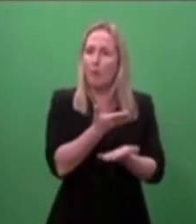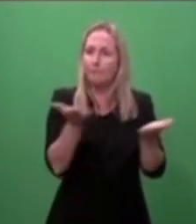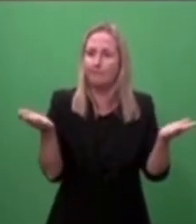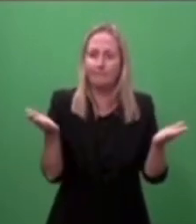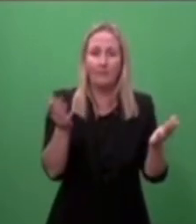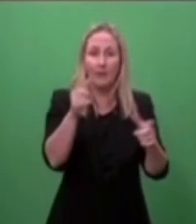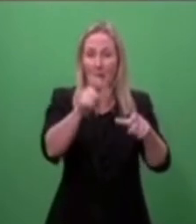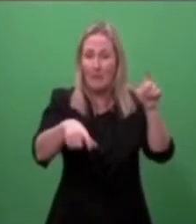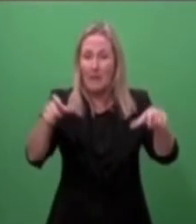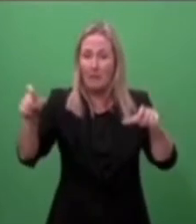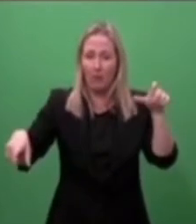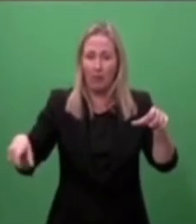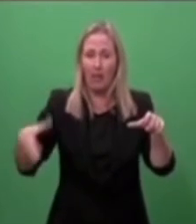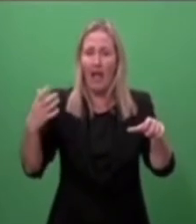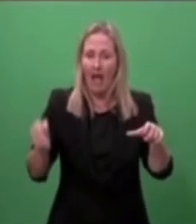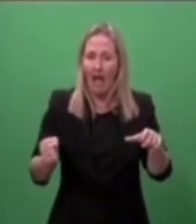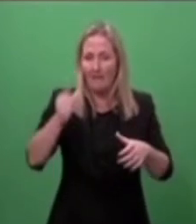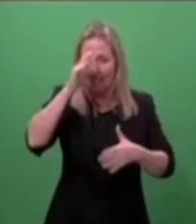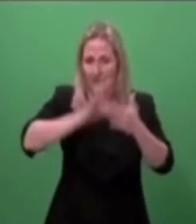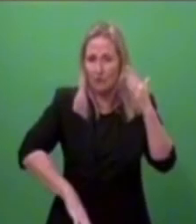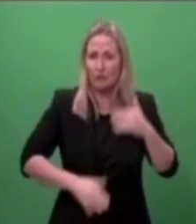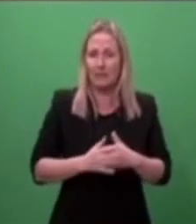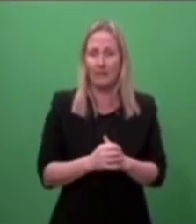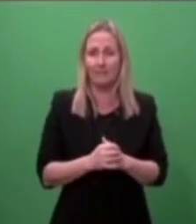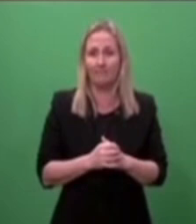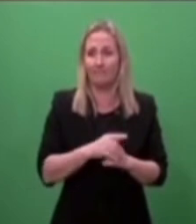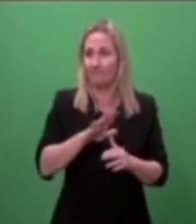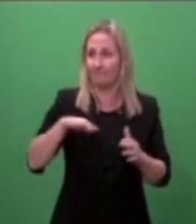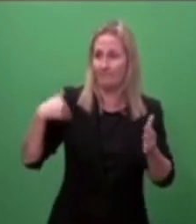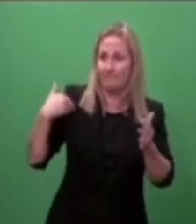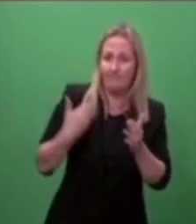endured and to continue to suffer from.